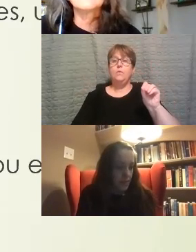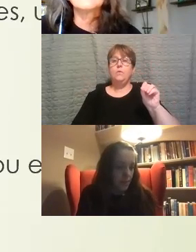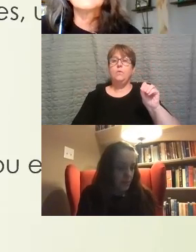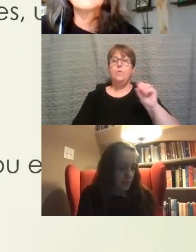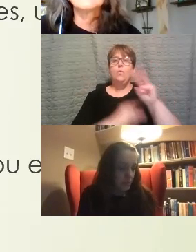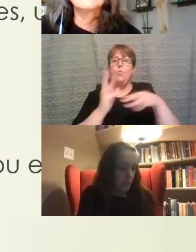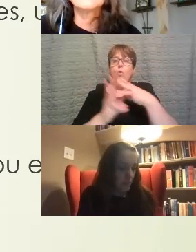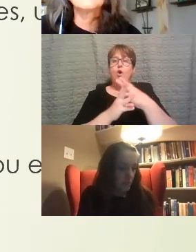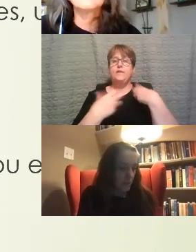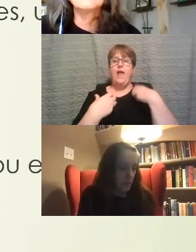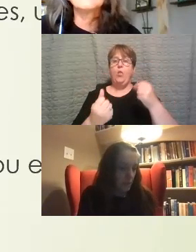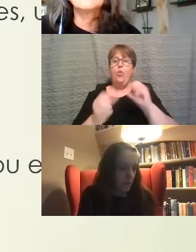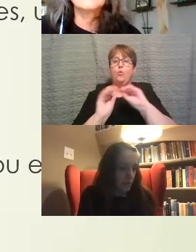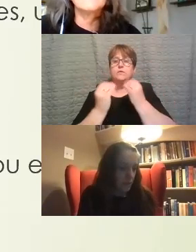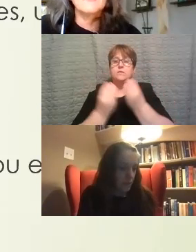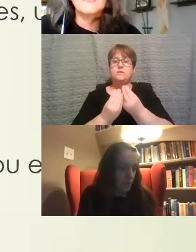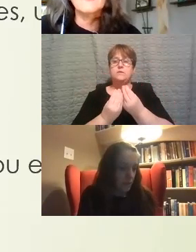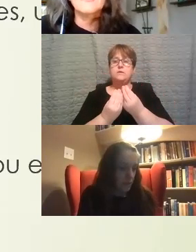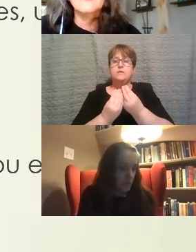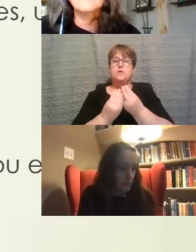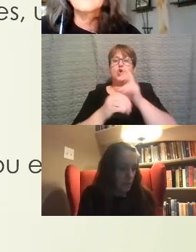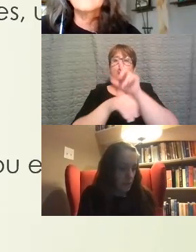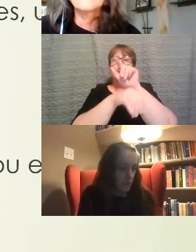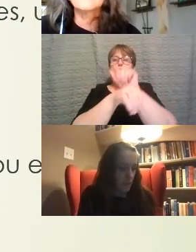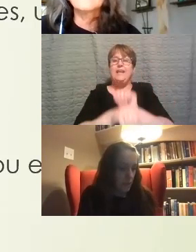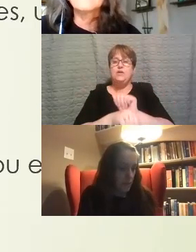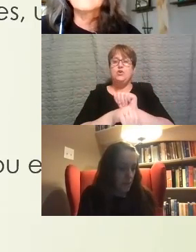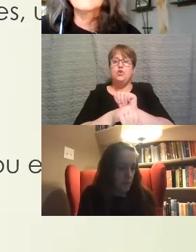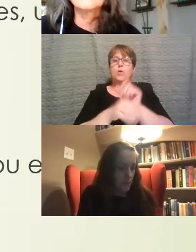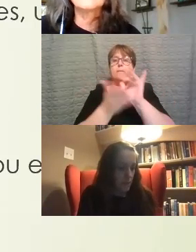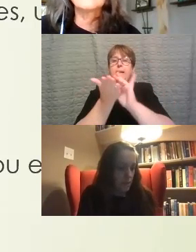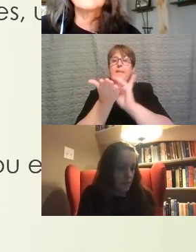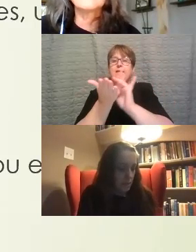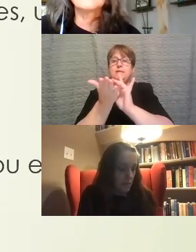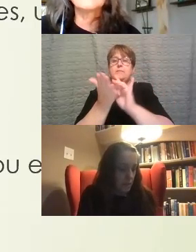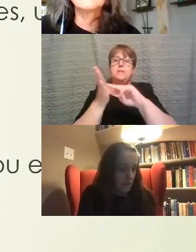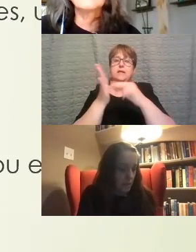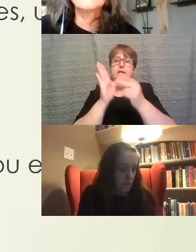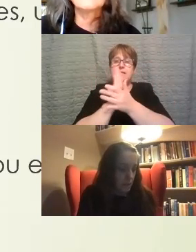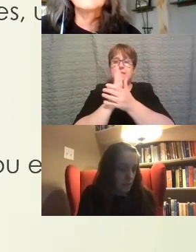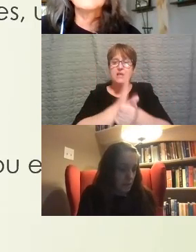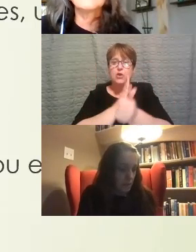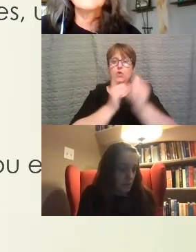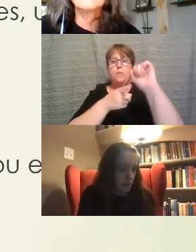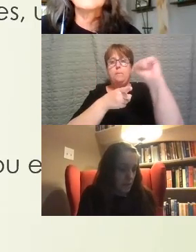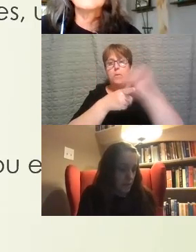traditional medicine refers to knowledge, skills, and practice.